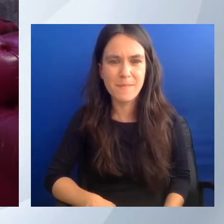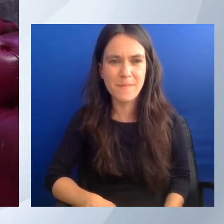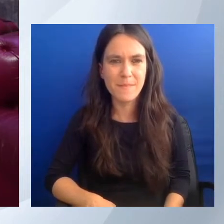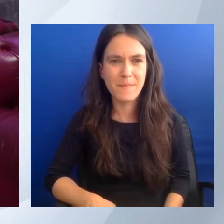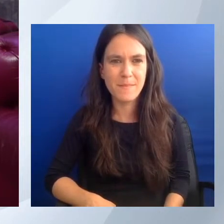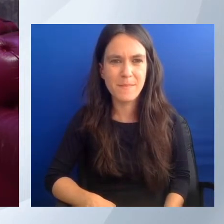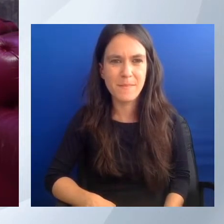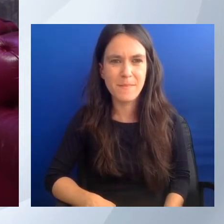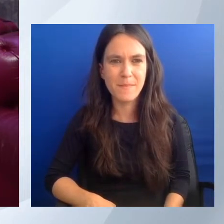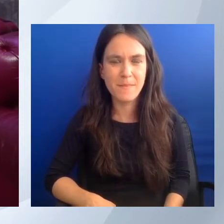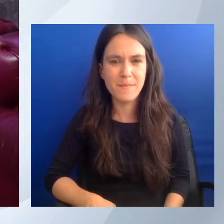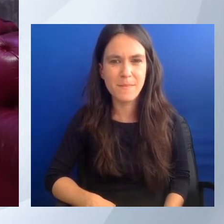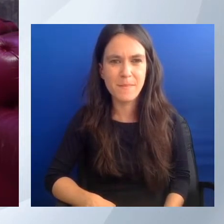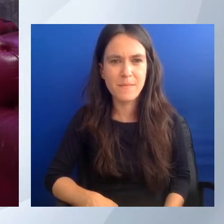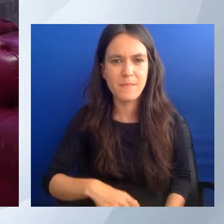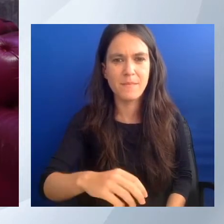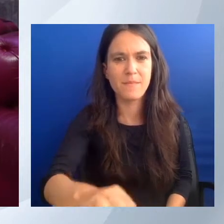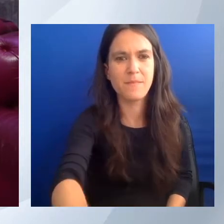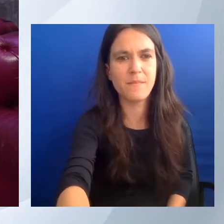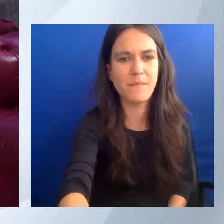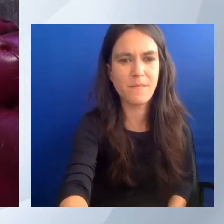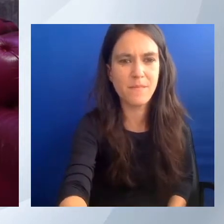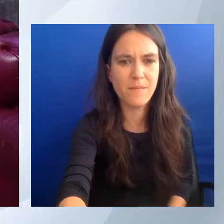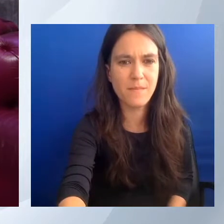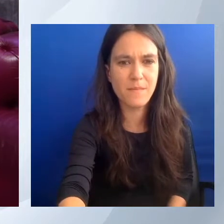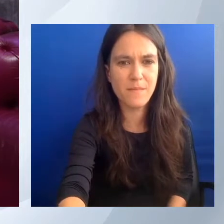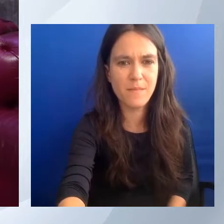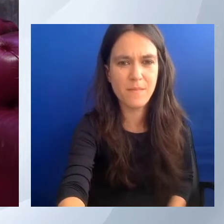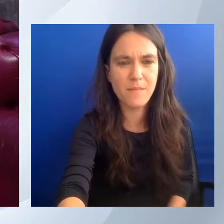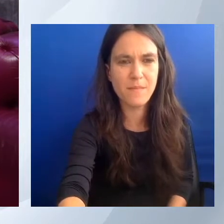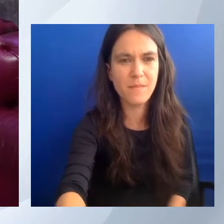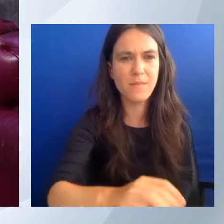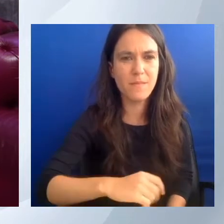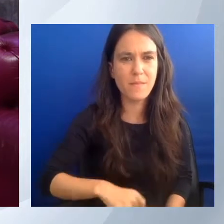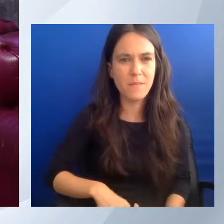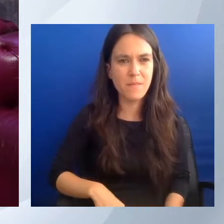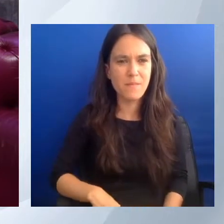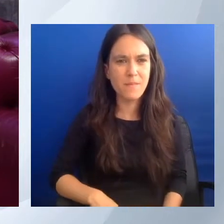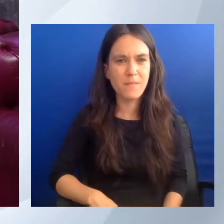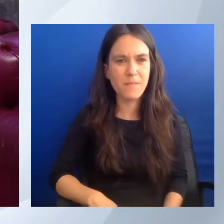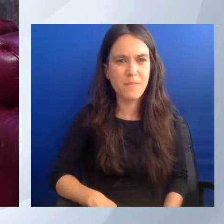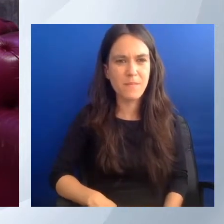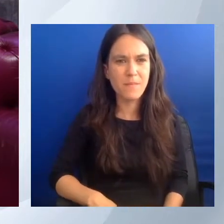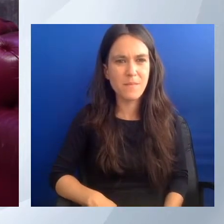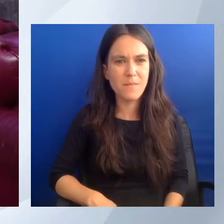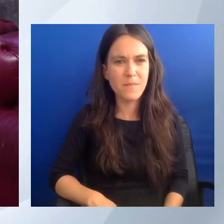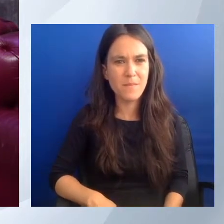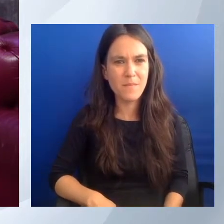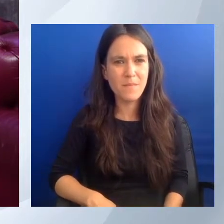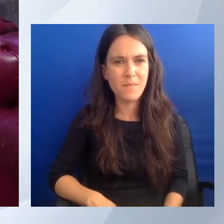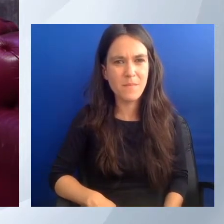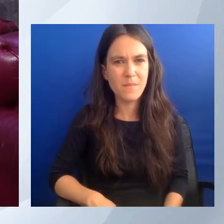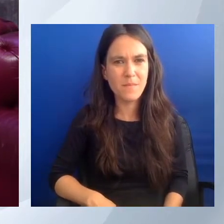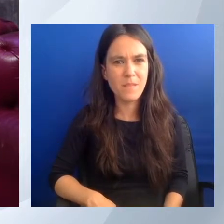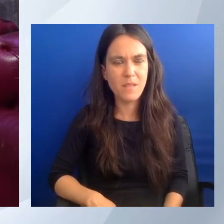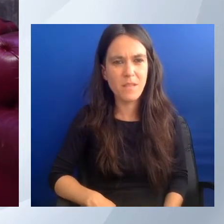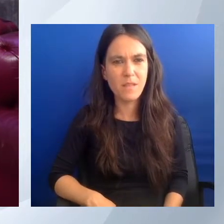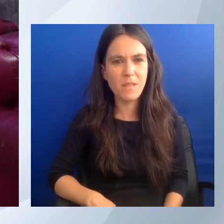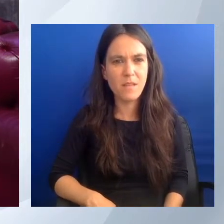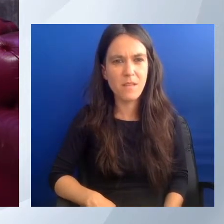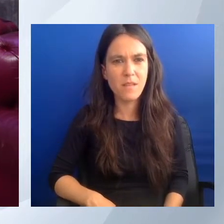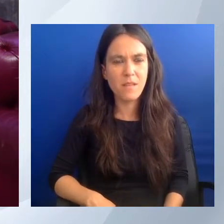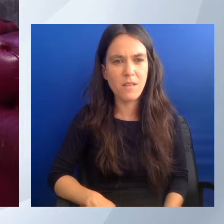thing. And the other half of my time I spend building internal communities at InfoSupport, but also externally through the global AI